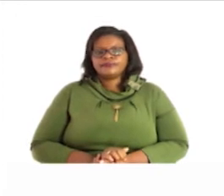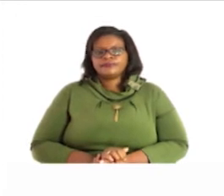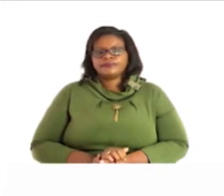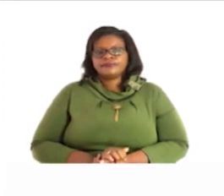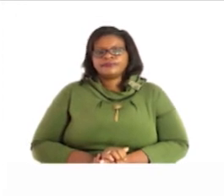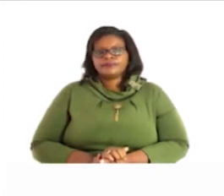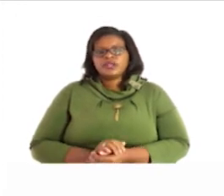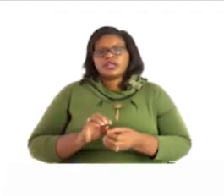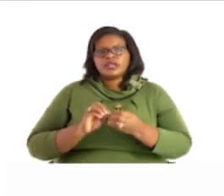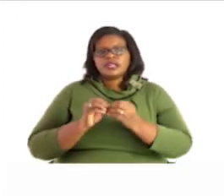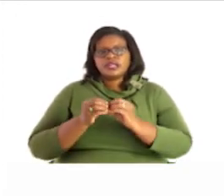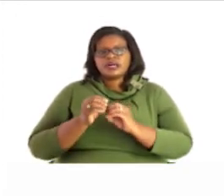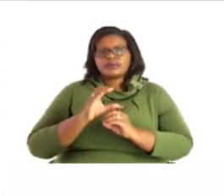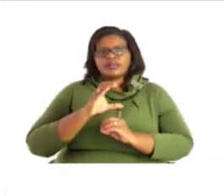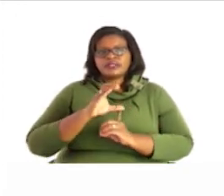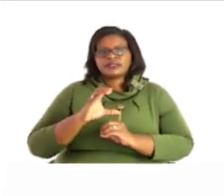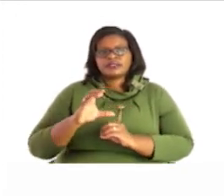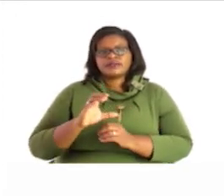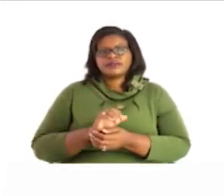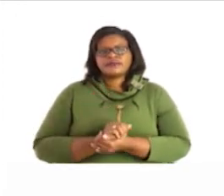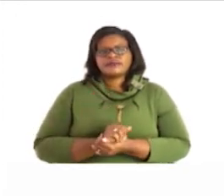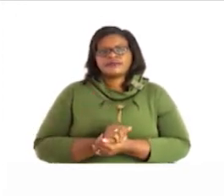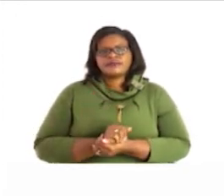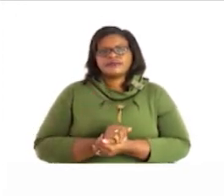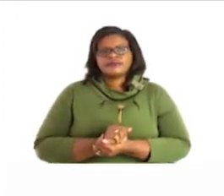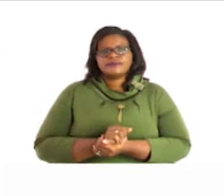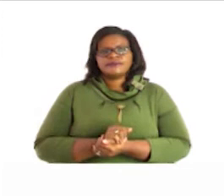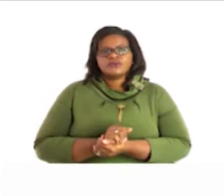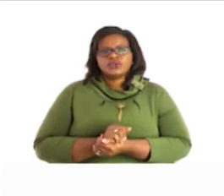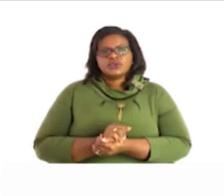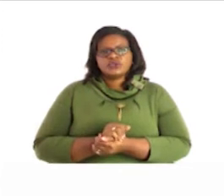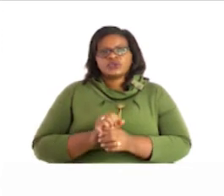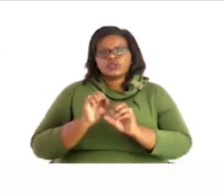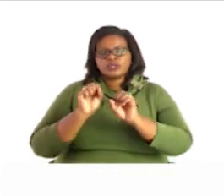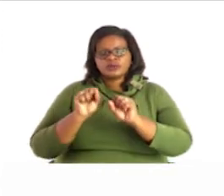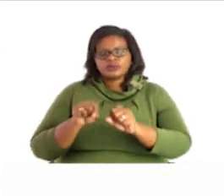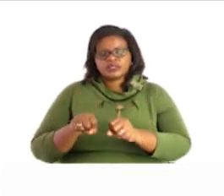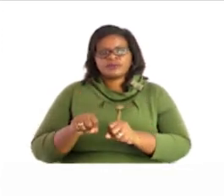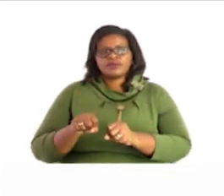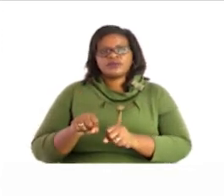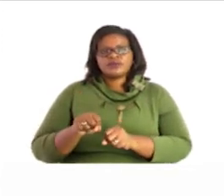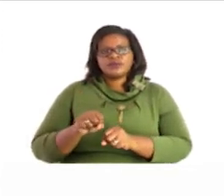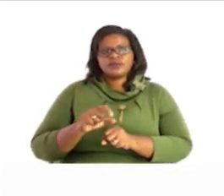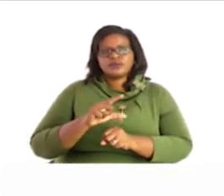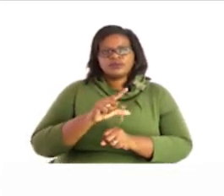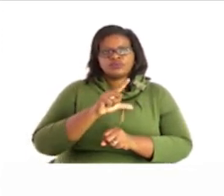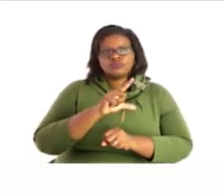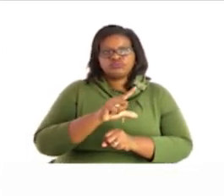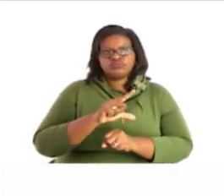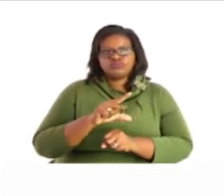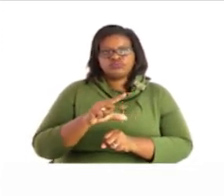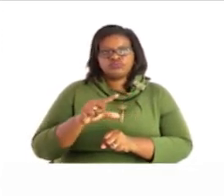Number C, we are also putting it in descending order. We will start with the biggest